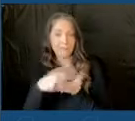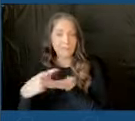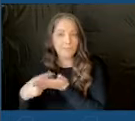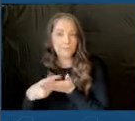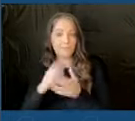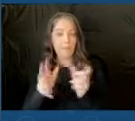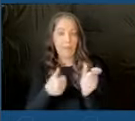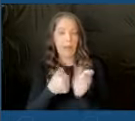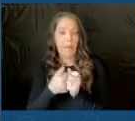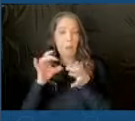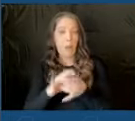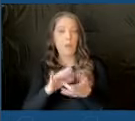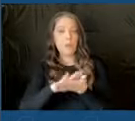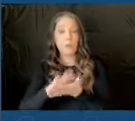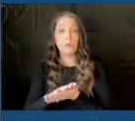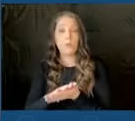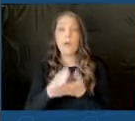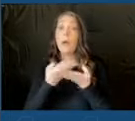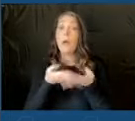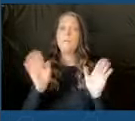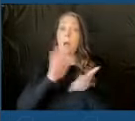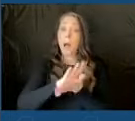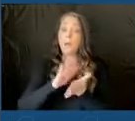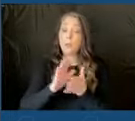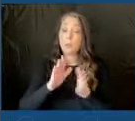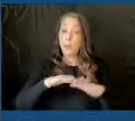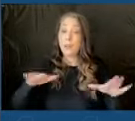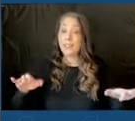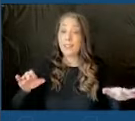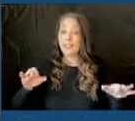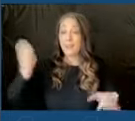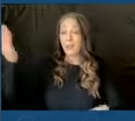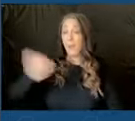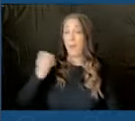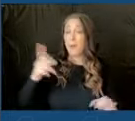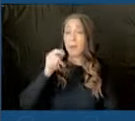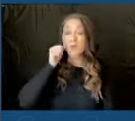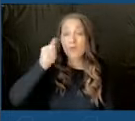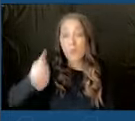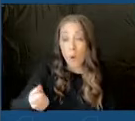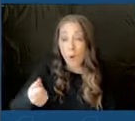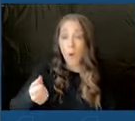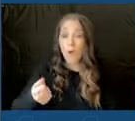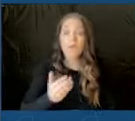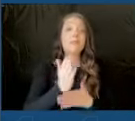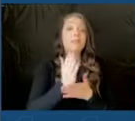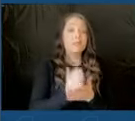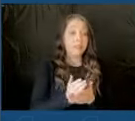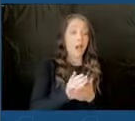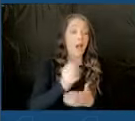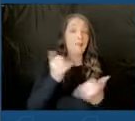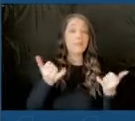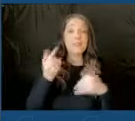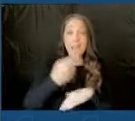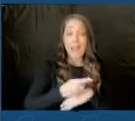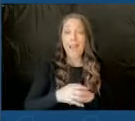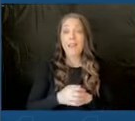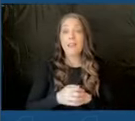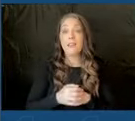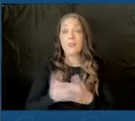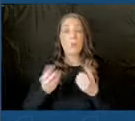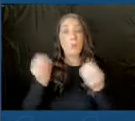know we welcome the public school kids back to school in the city tomorrow, all over the state. Many are going back today. And also say we want to we'll continue everything